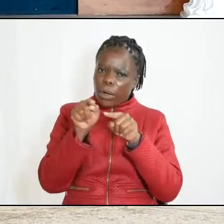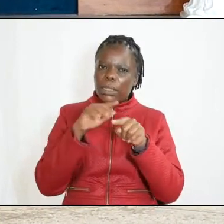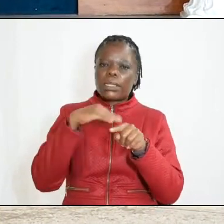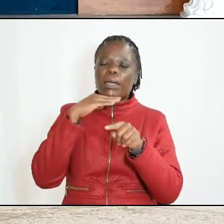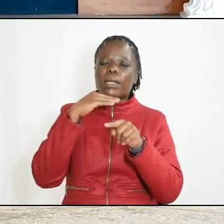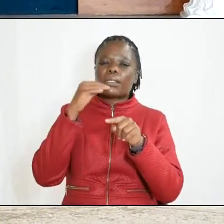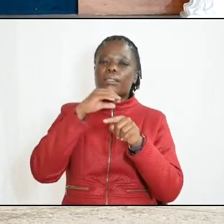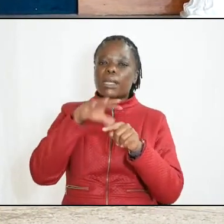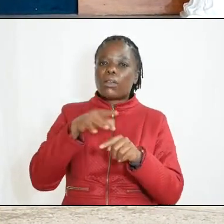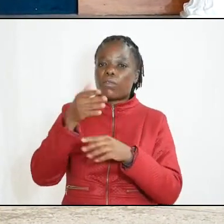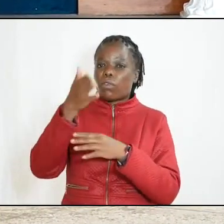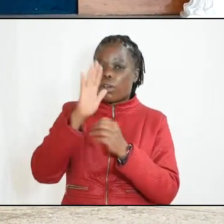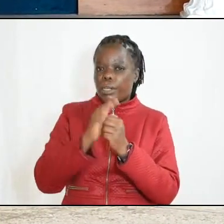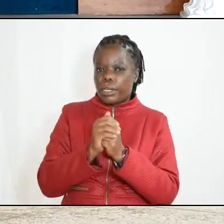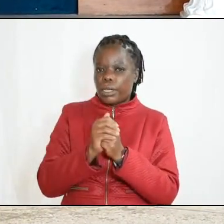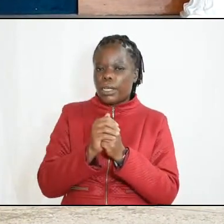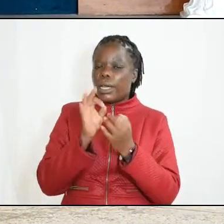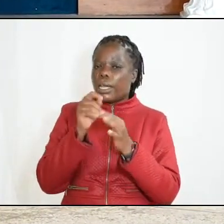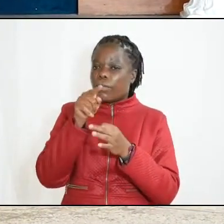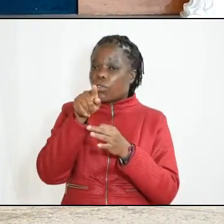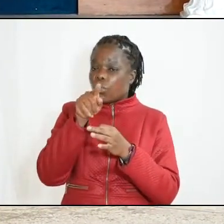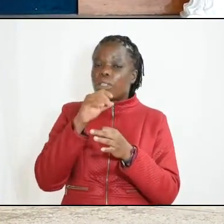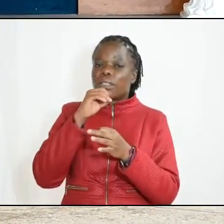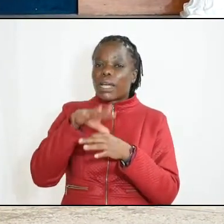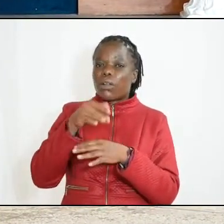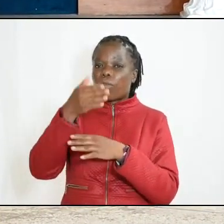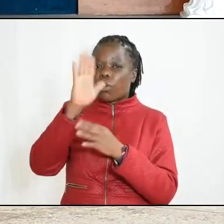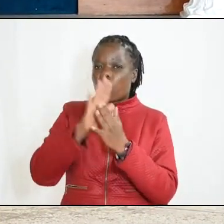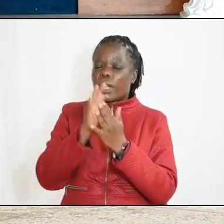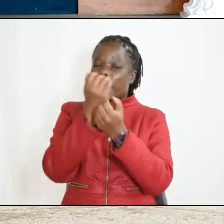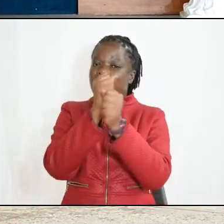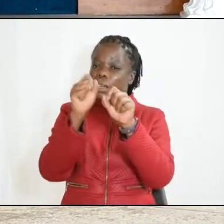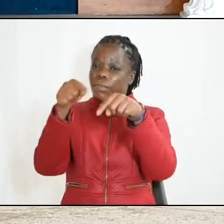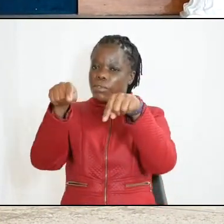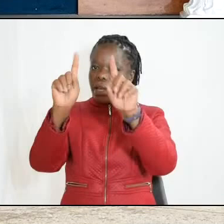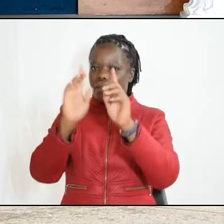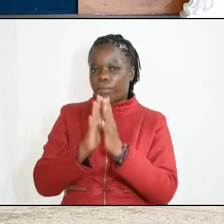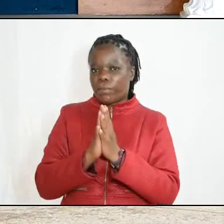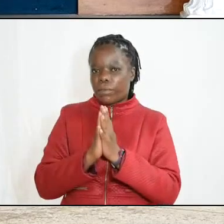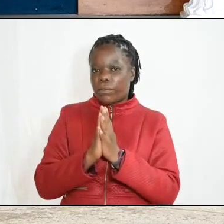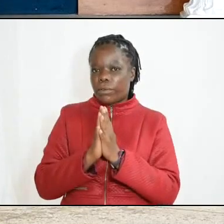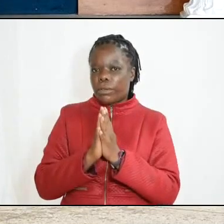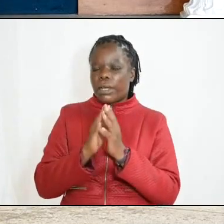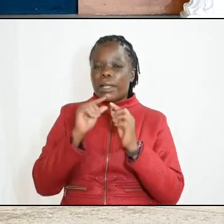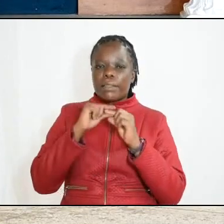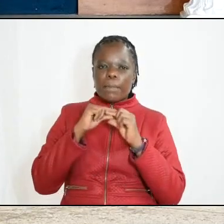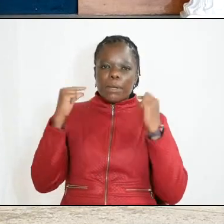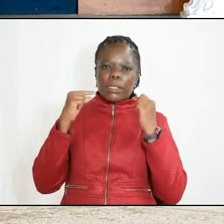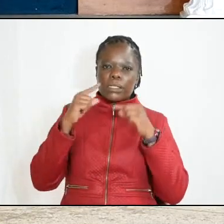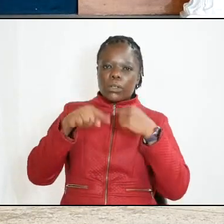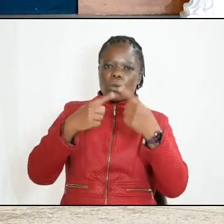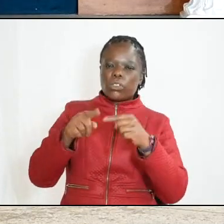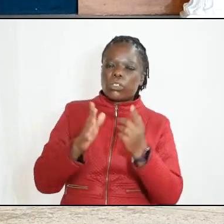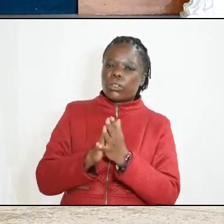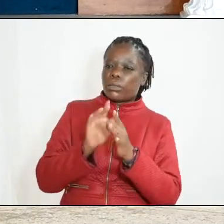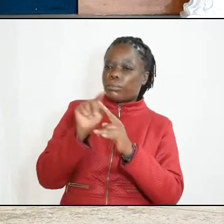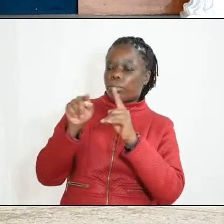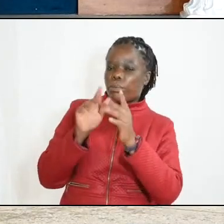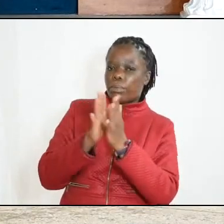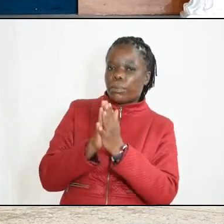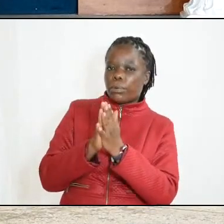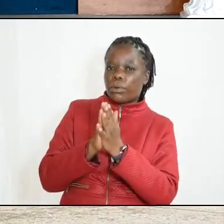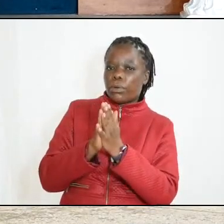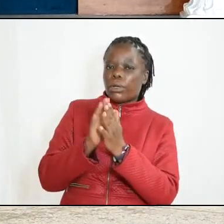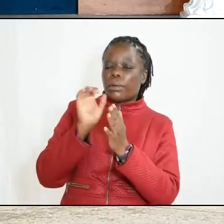God, saying, "If thou be the Son of God, save thyself." The priest continued, saying, "He